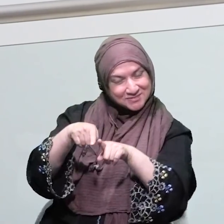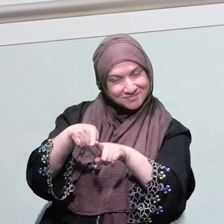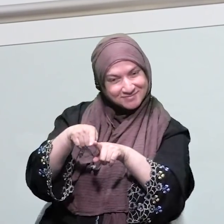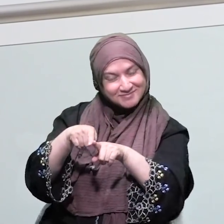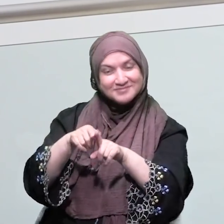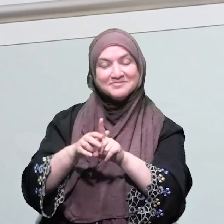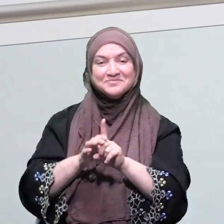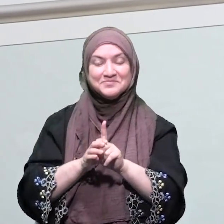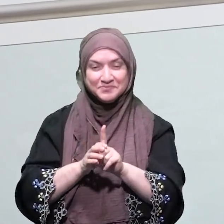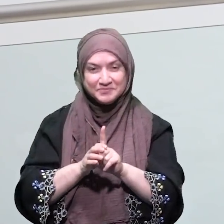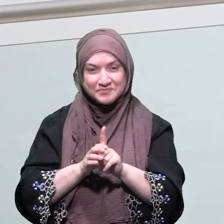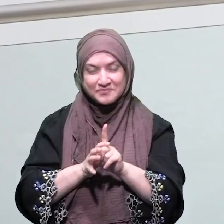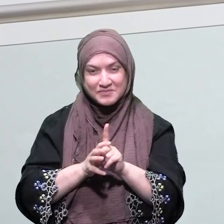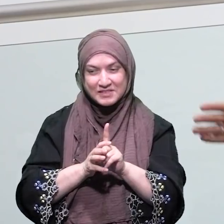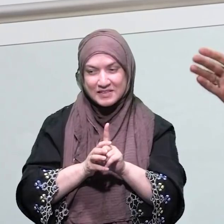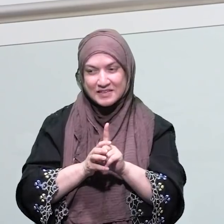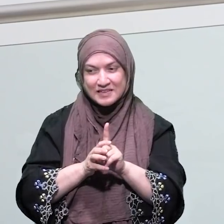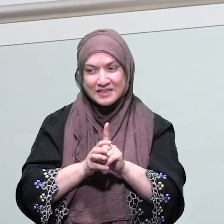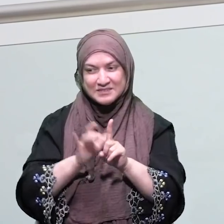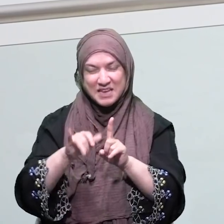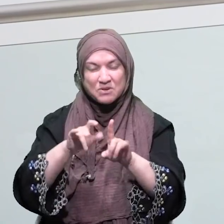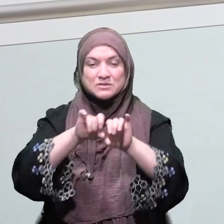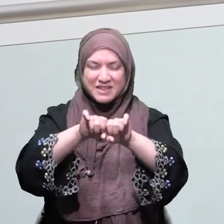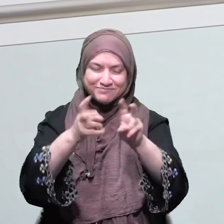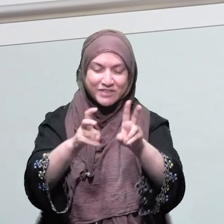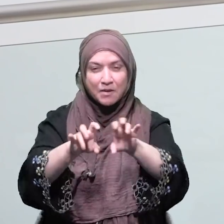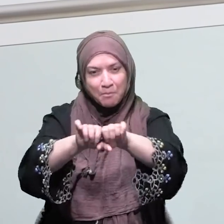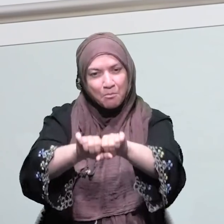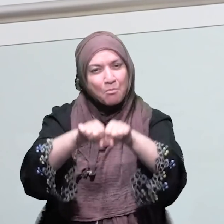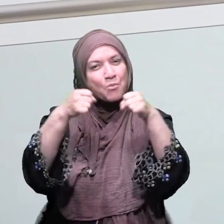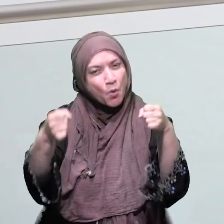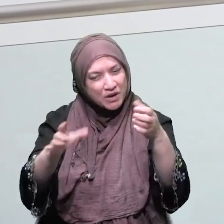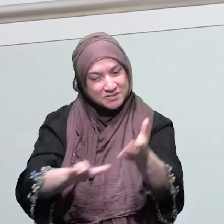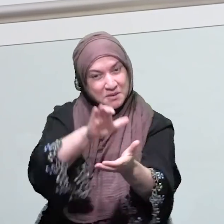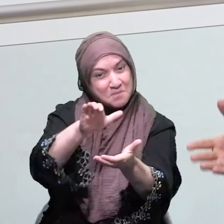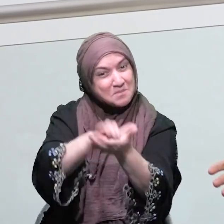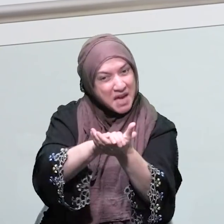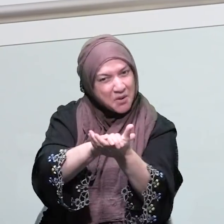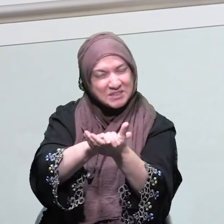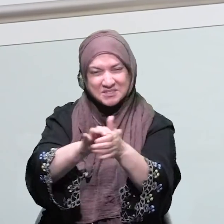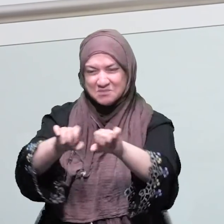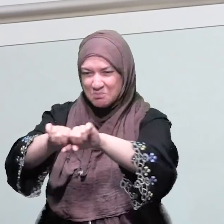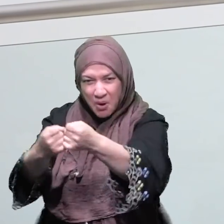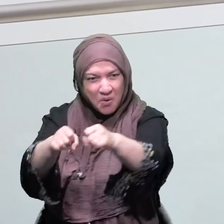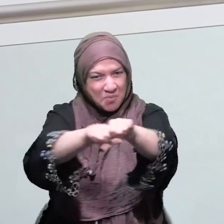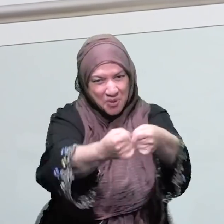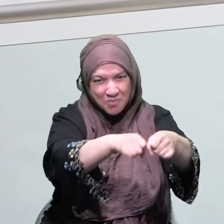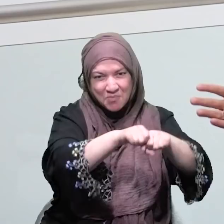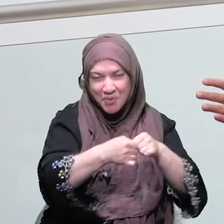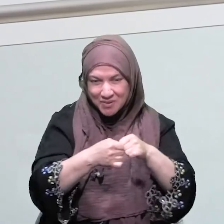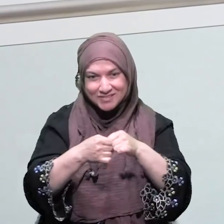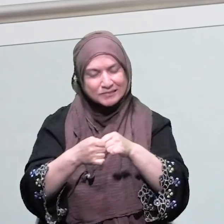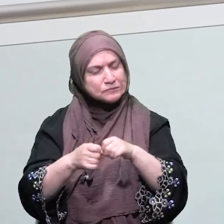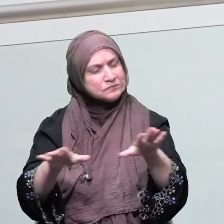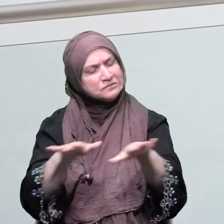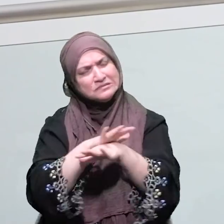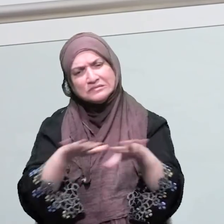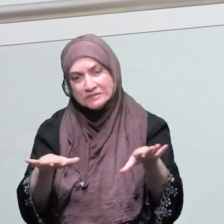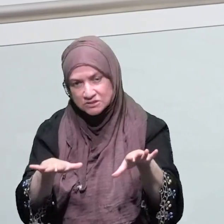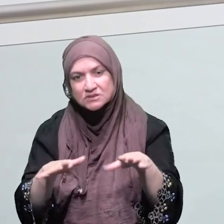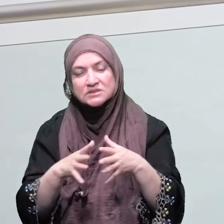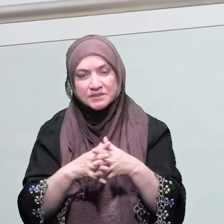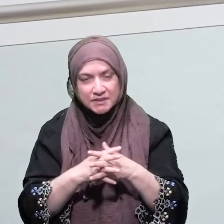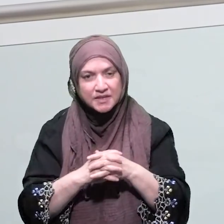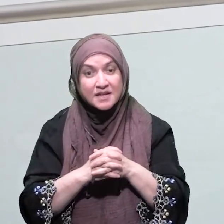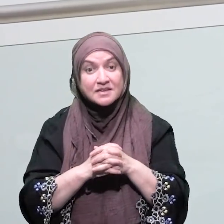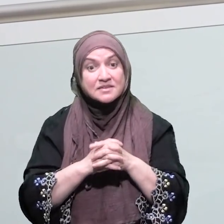marriage, messed up the relationship. And that's not to say, dear brothers and sisters, that there aren't real reasons sometimes for split. And that's not to